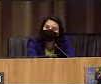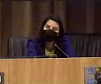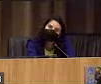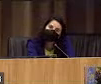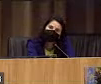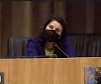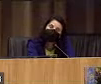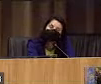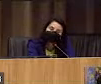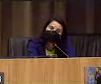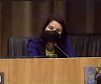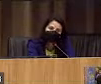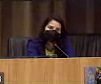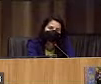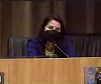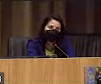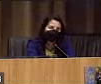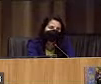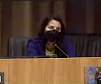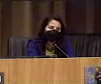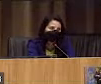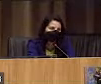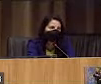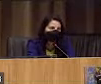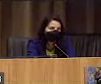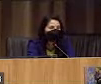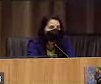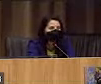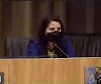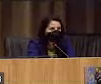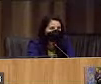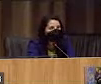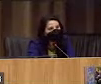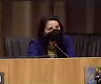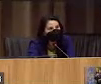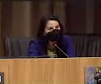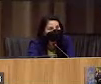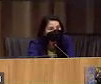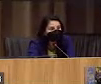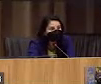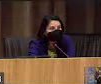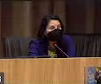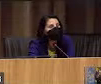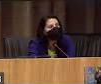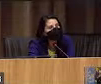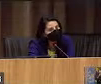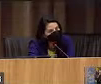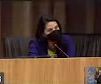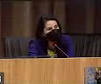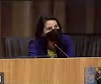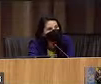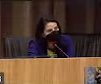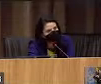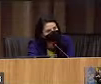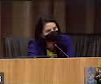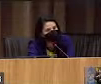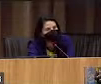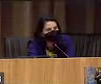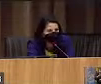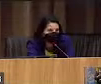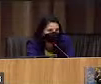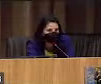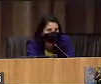And all data today, all the cases of COVID that were confirmed in Florianopolis,